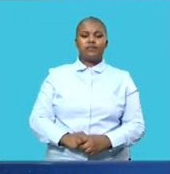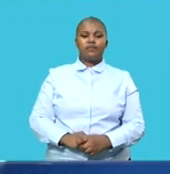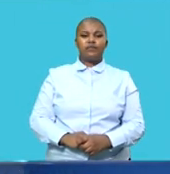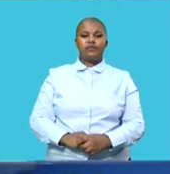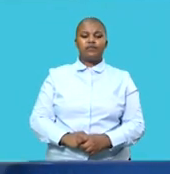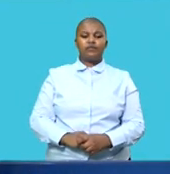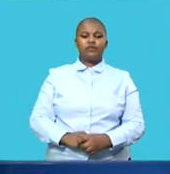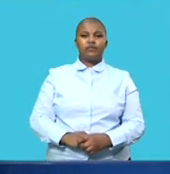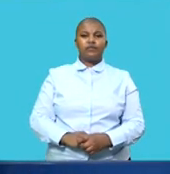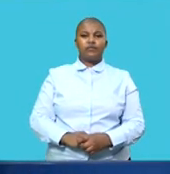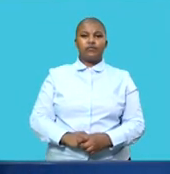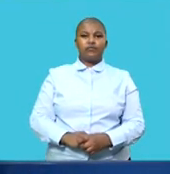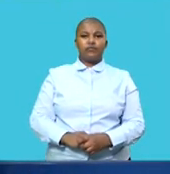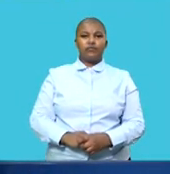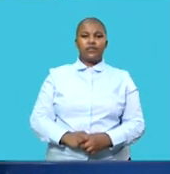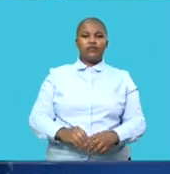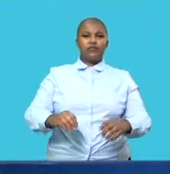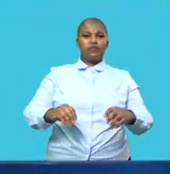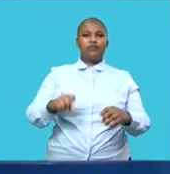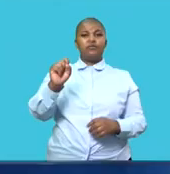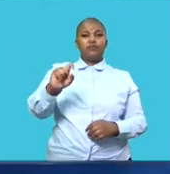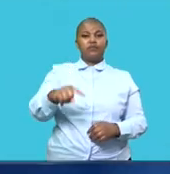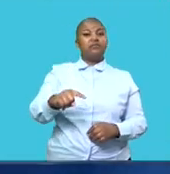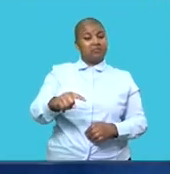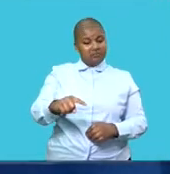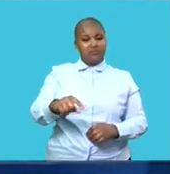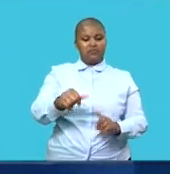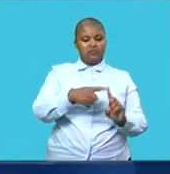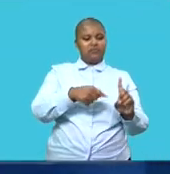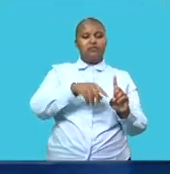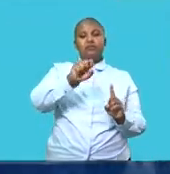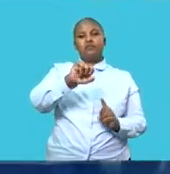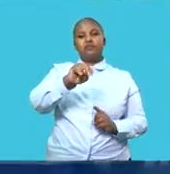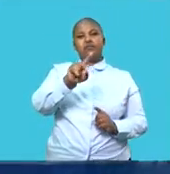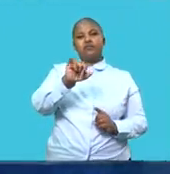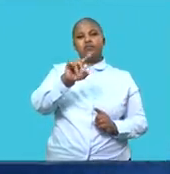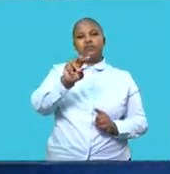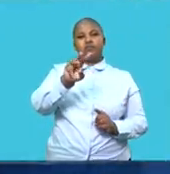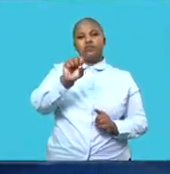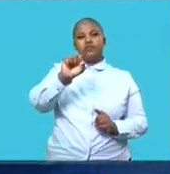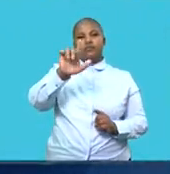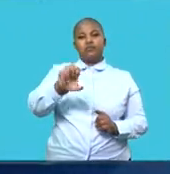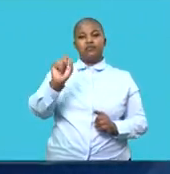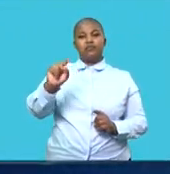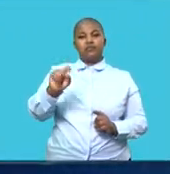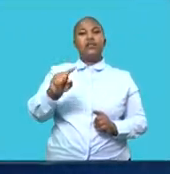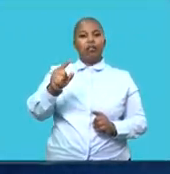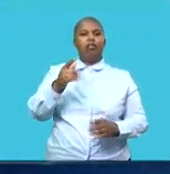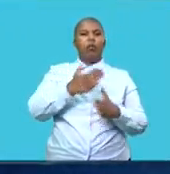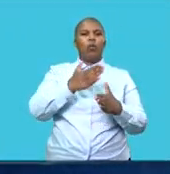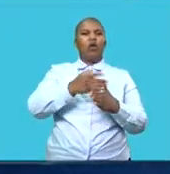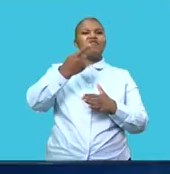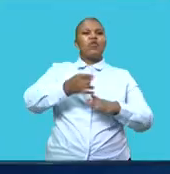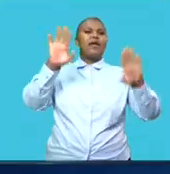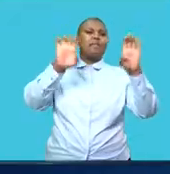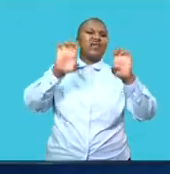Letona la naha la lefapha la dipalangwang e leng Sindisiwe Chikunga o botsisi mmuso unit ya ditshebeletso tsa tshwanyetso